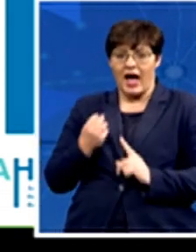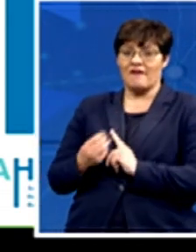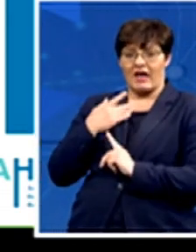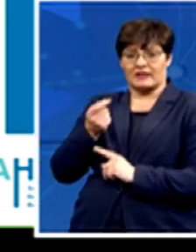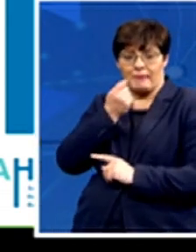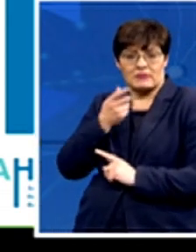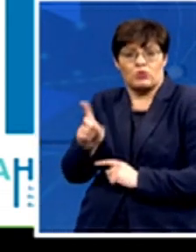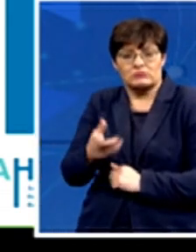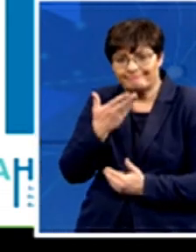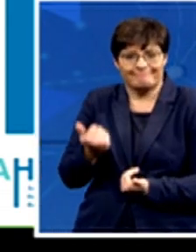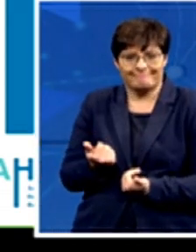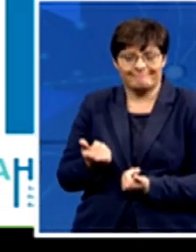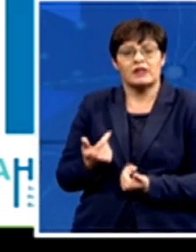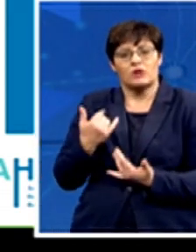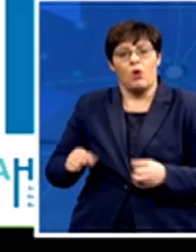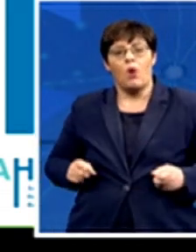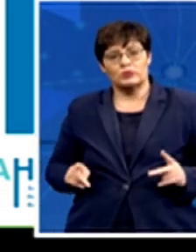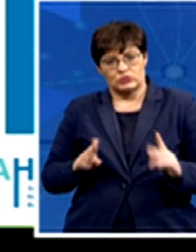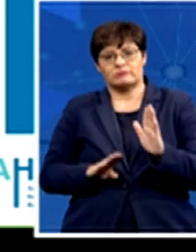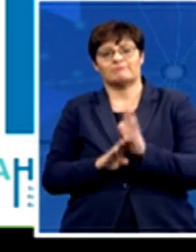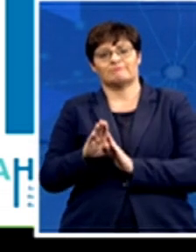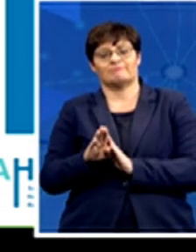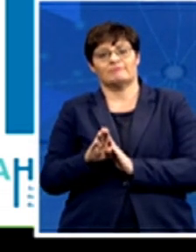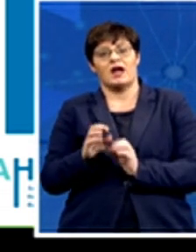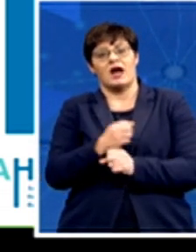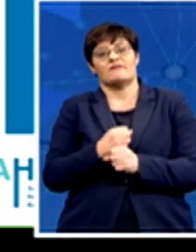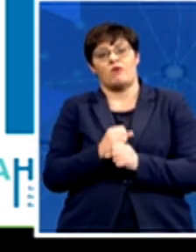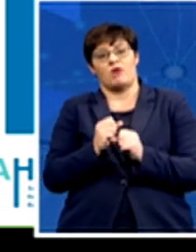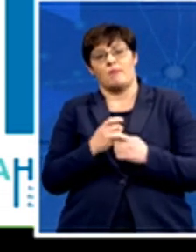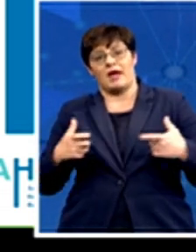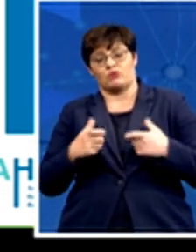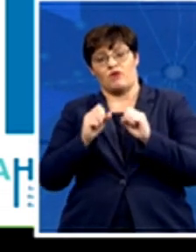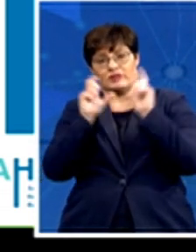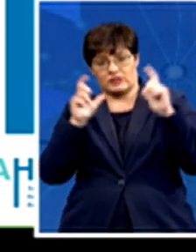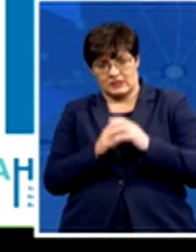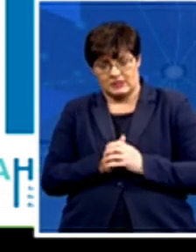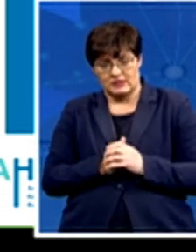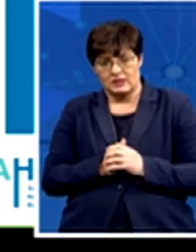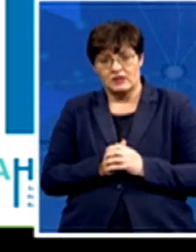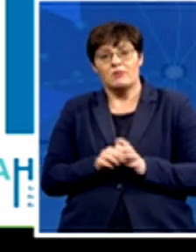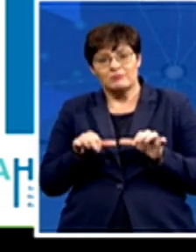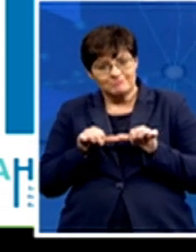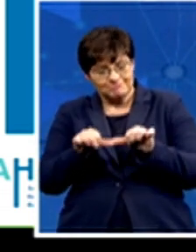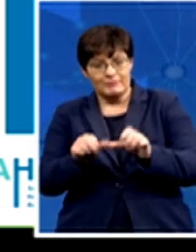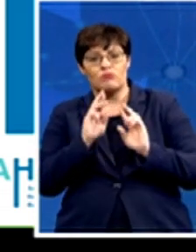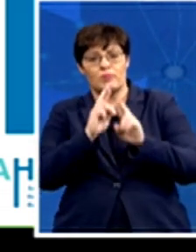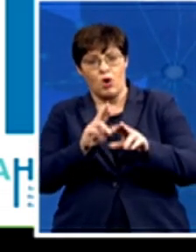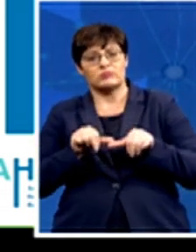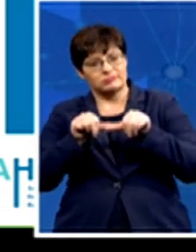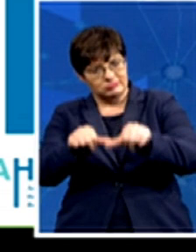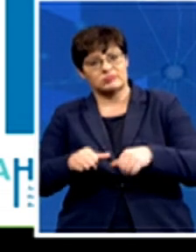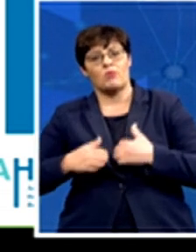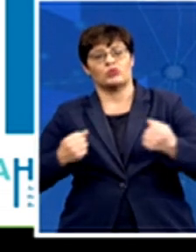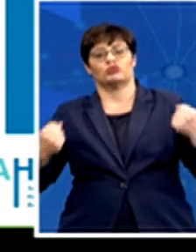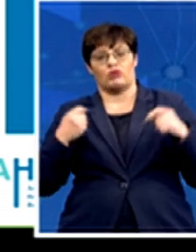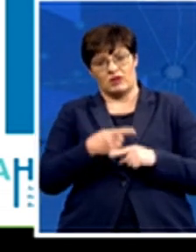promote pharmacovigilance. And then fourthly, we want to strengthen spontaneous reporting. And we needed to replace the paper-based forms as